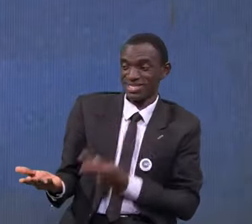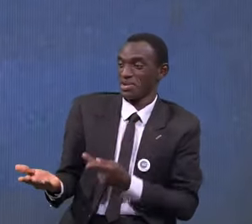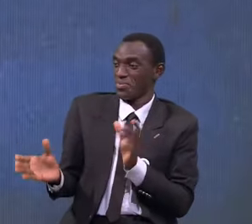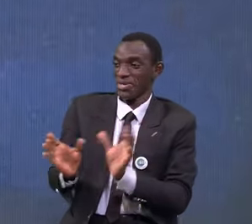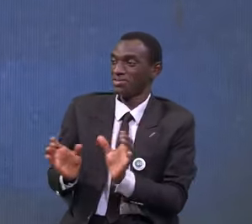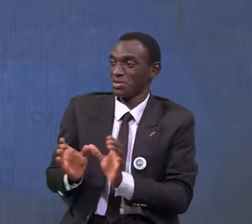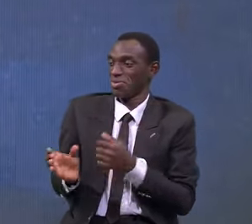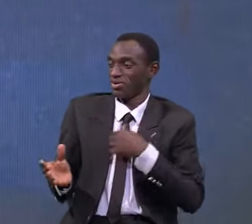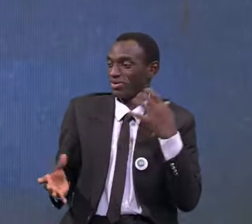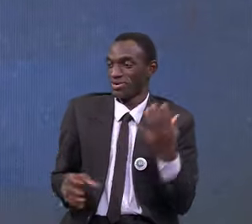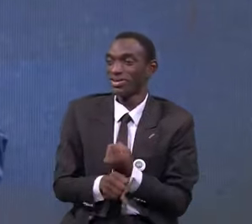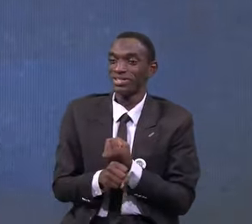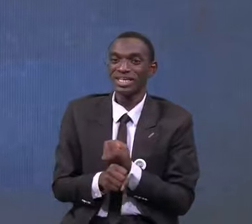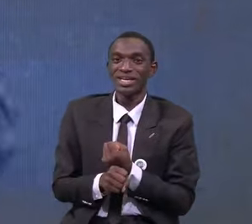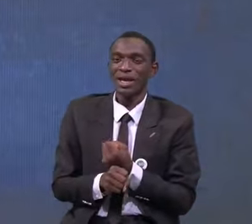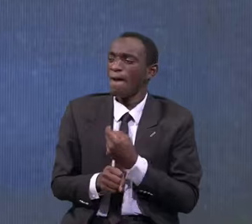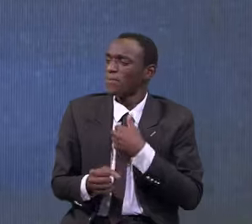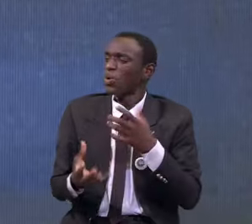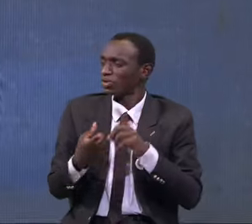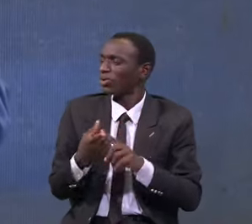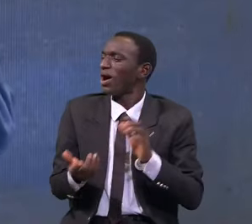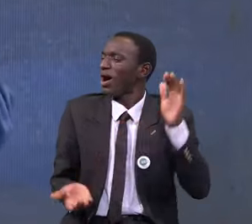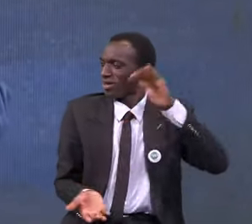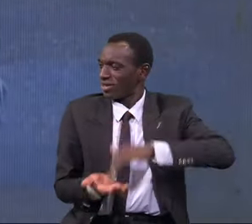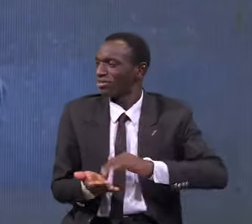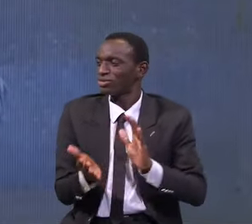got. I want to go again